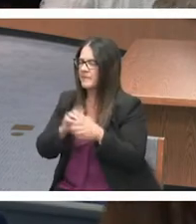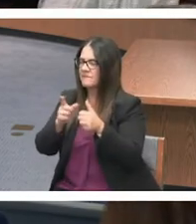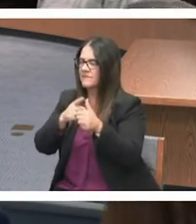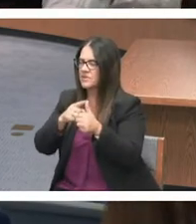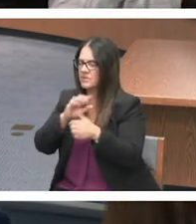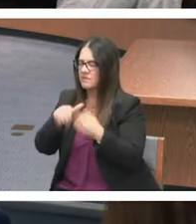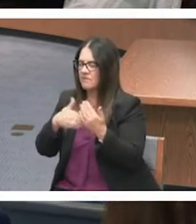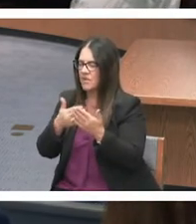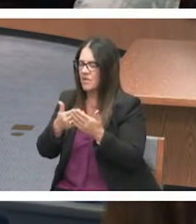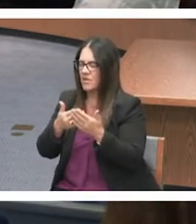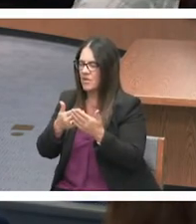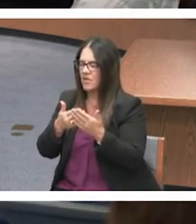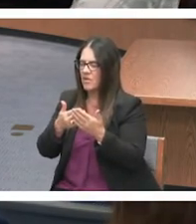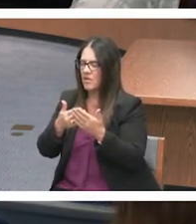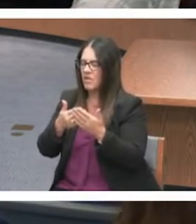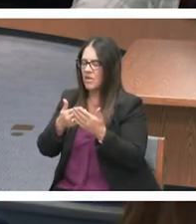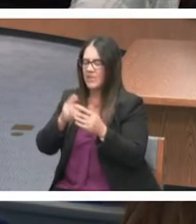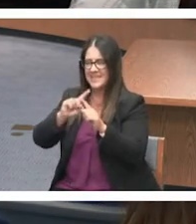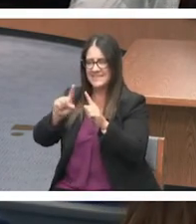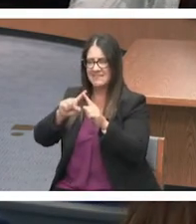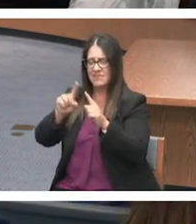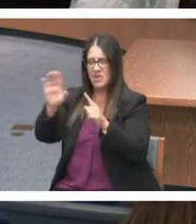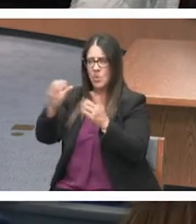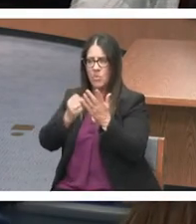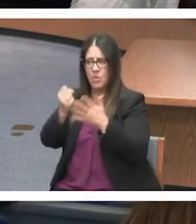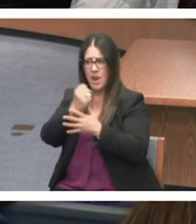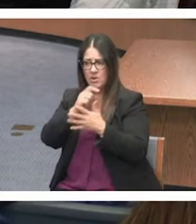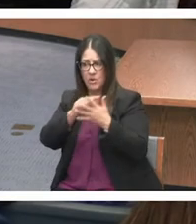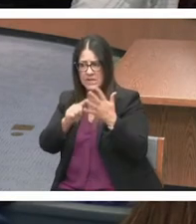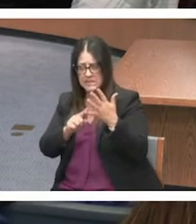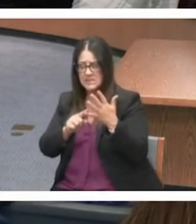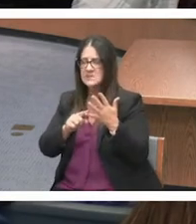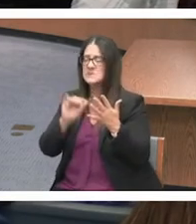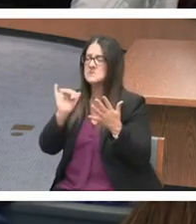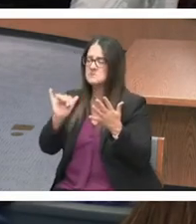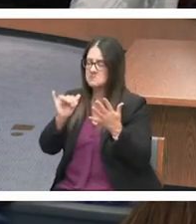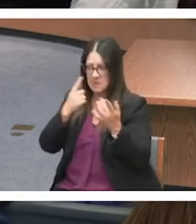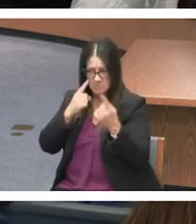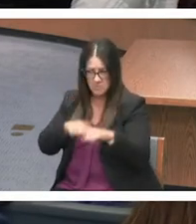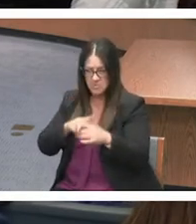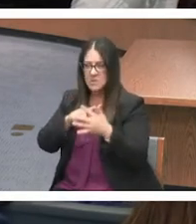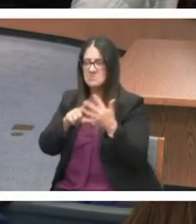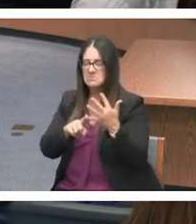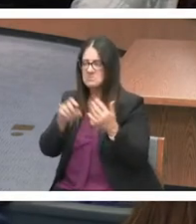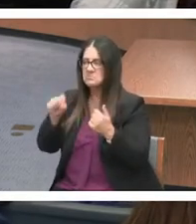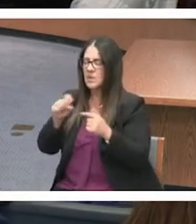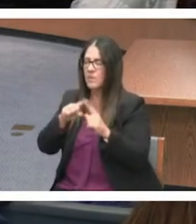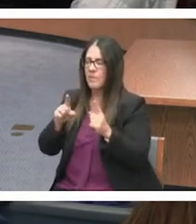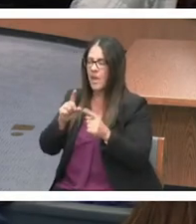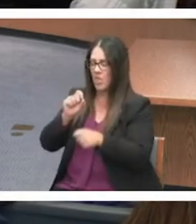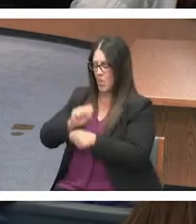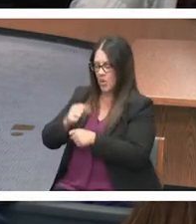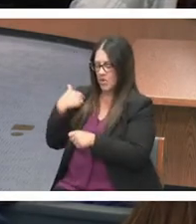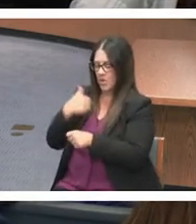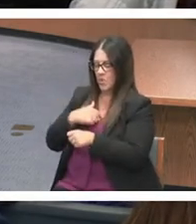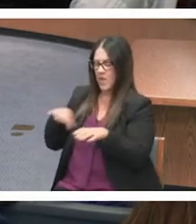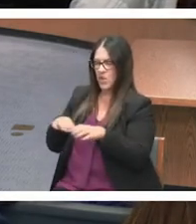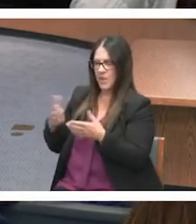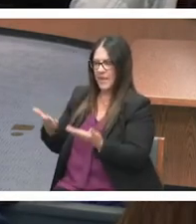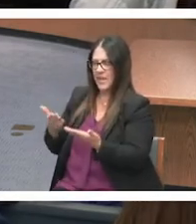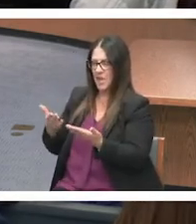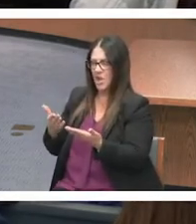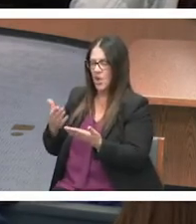all, these different priorities that you've outlined, Surf Rider are clearly very on board and in agreement with. But in the work that we do, what we